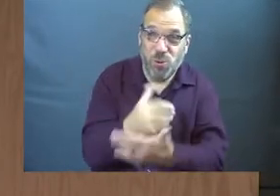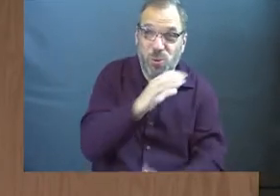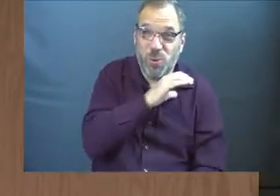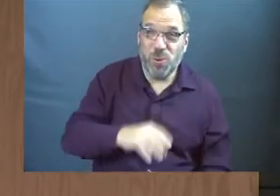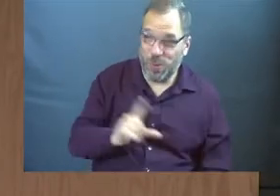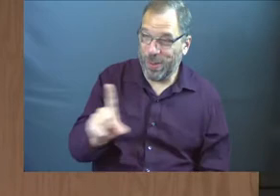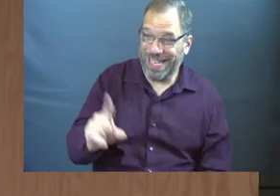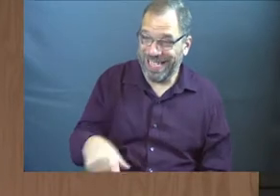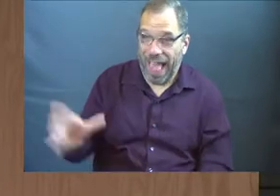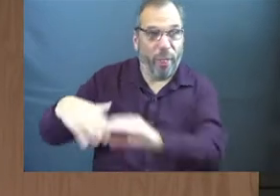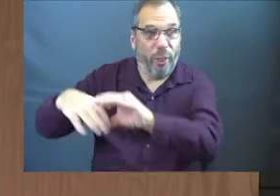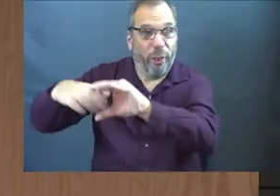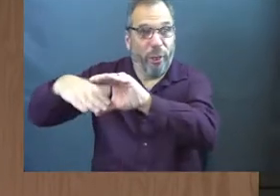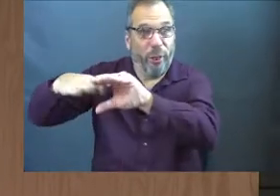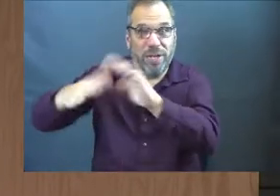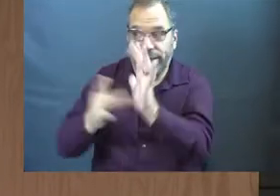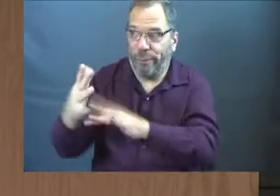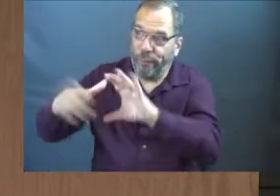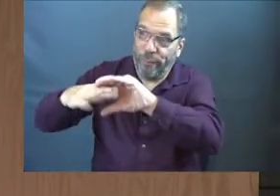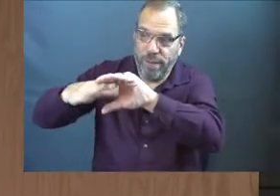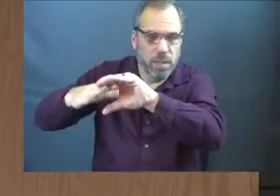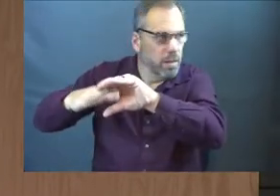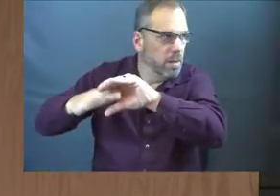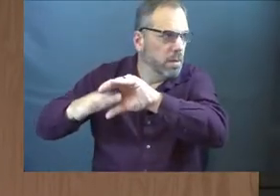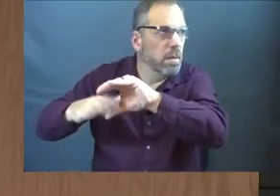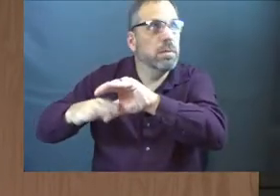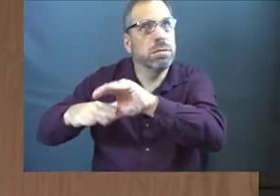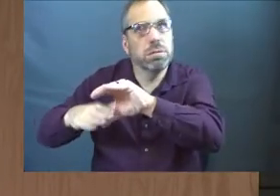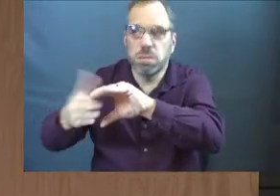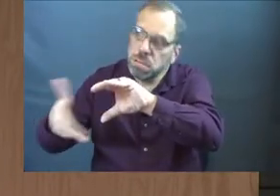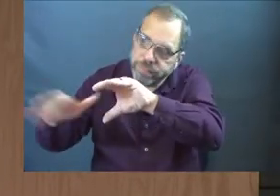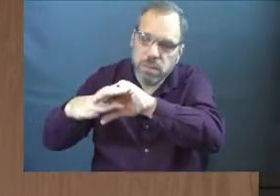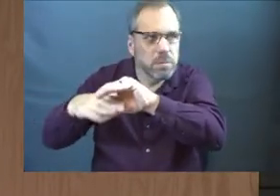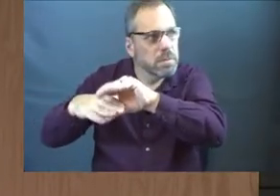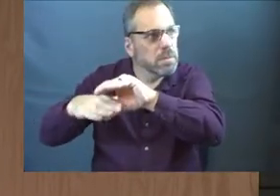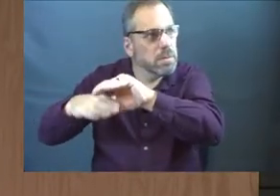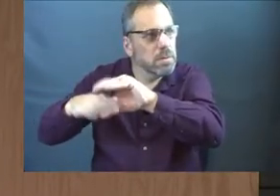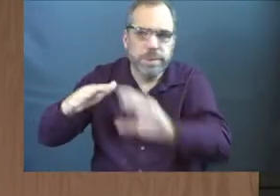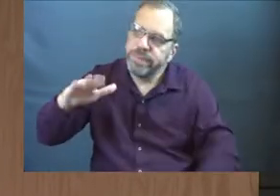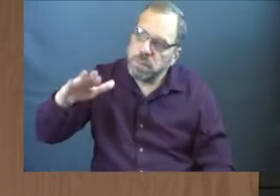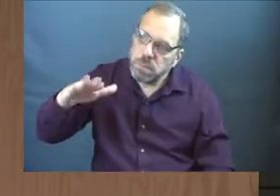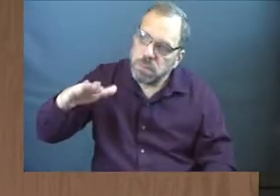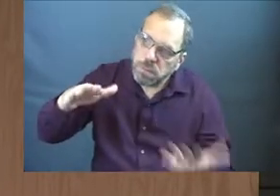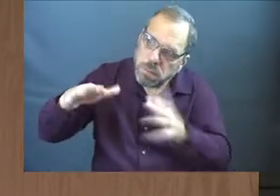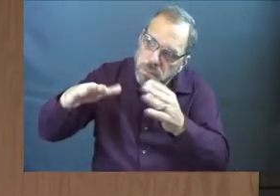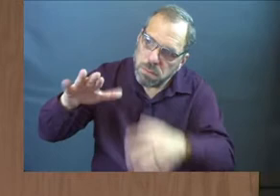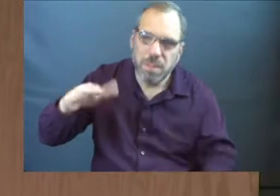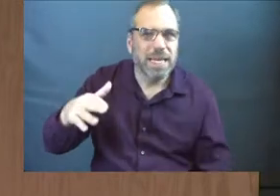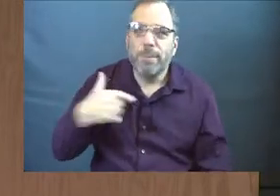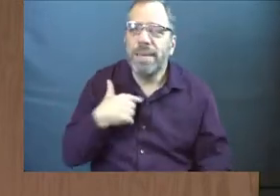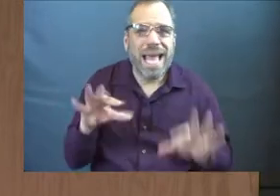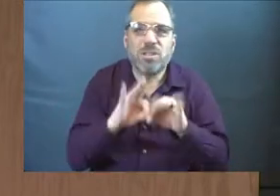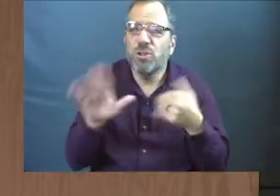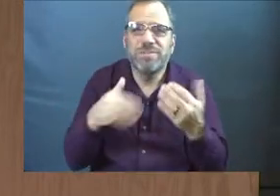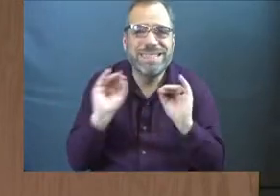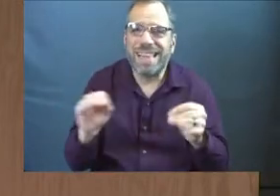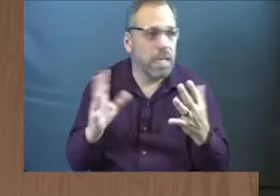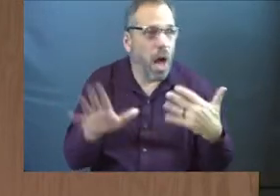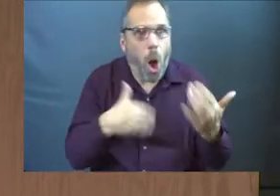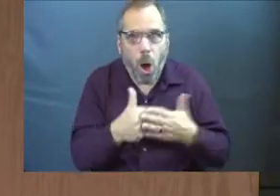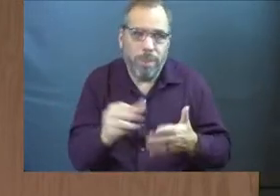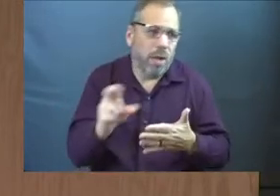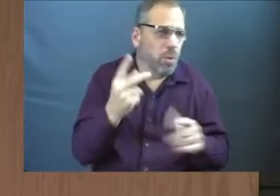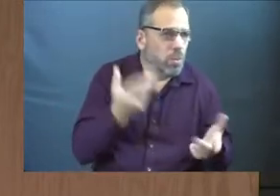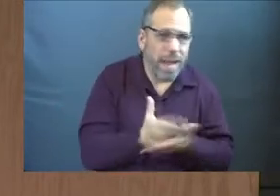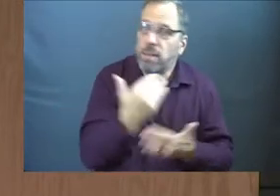Christian who won't stop talking about Jesus? I was that person because I knew I deserved nothing in this life. People talk about